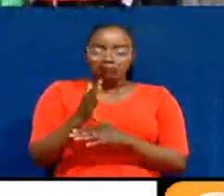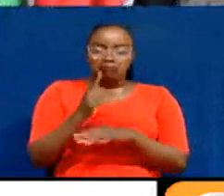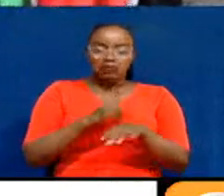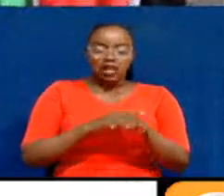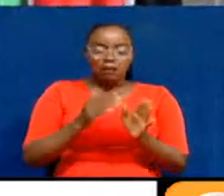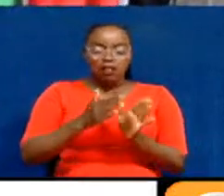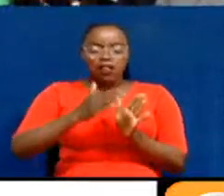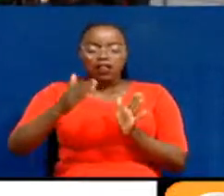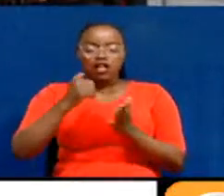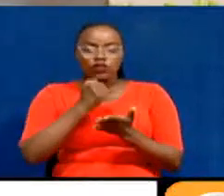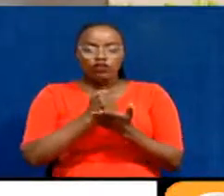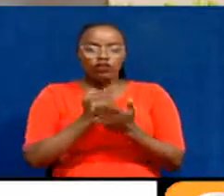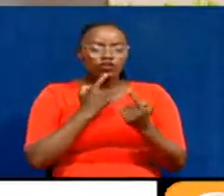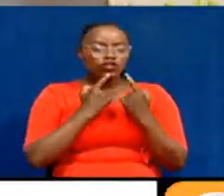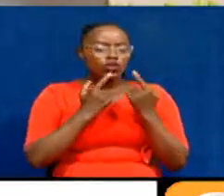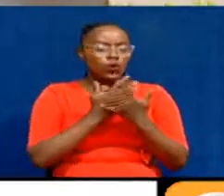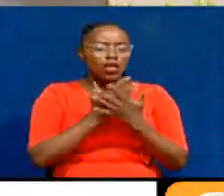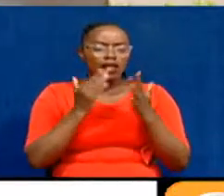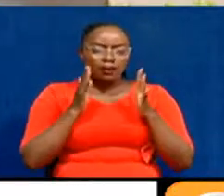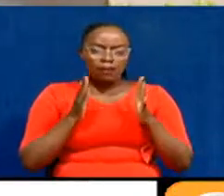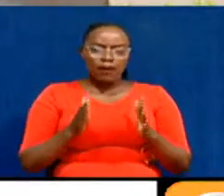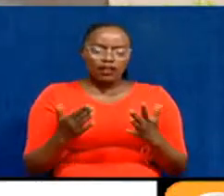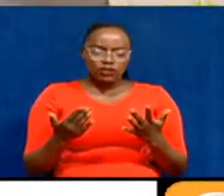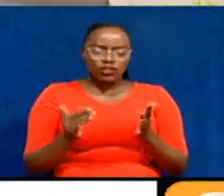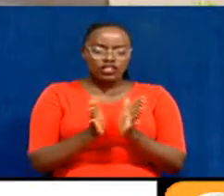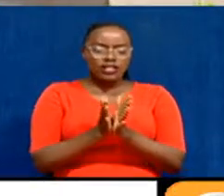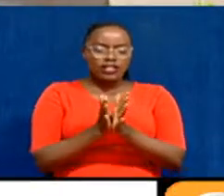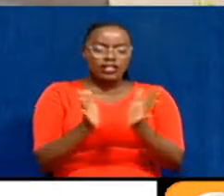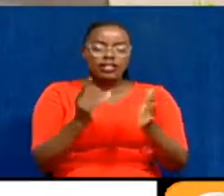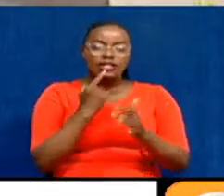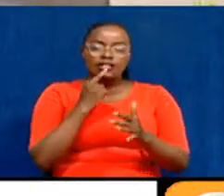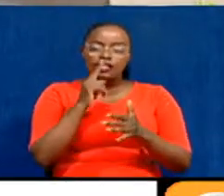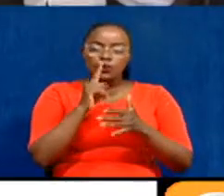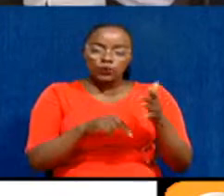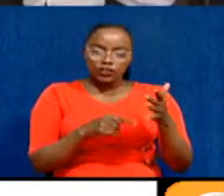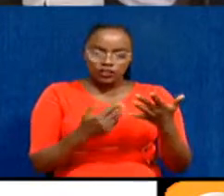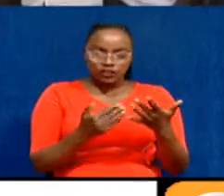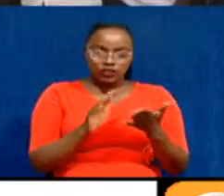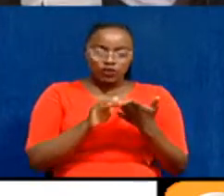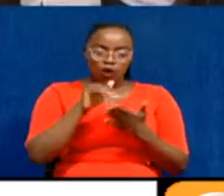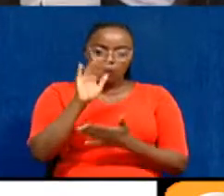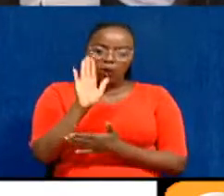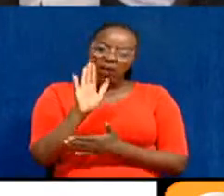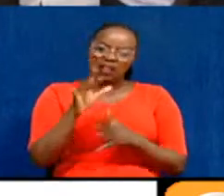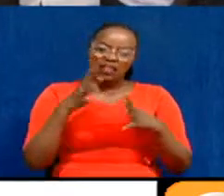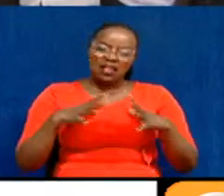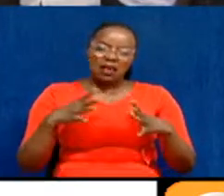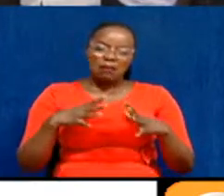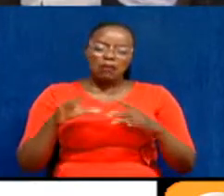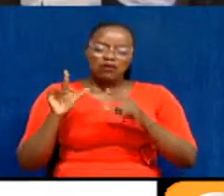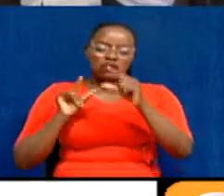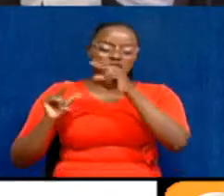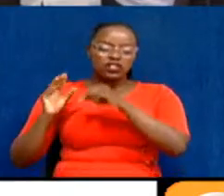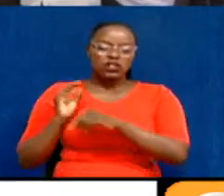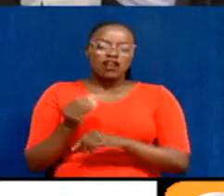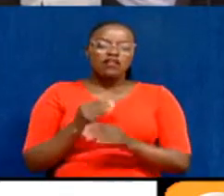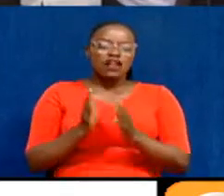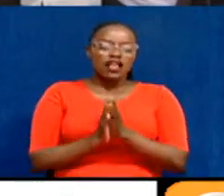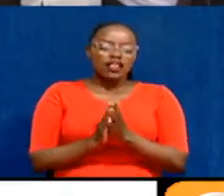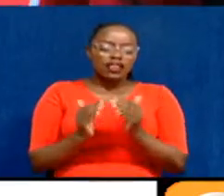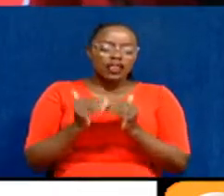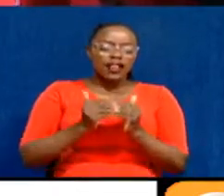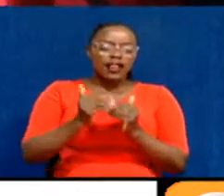office. Talk to anybody, largely they will tell you, especially people of our generation and the